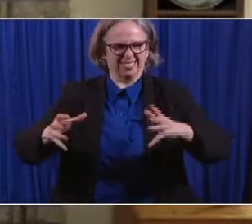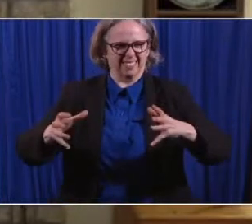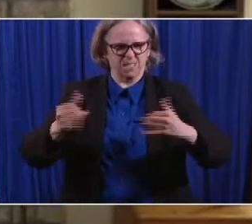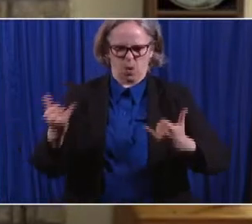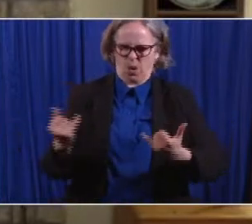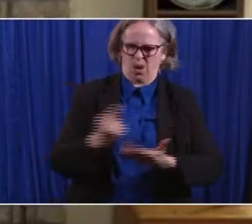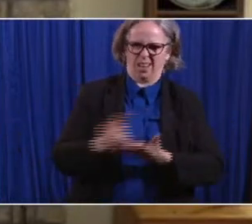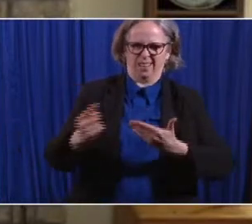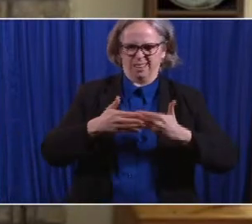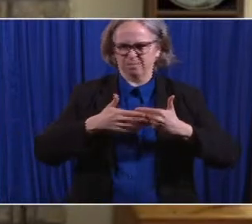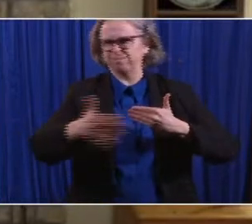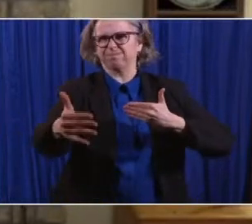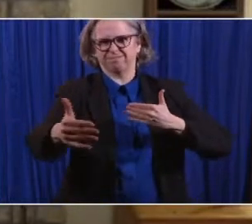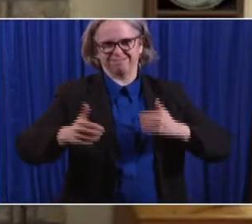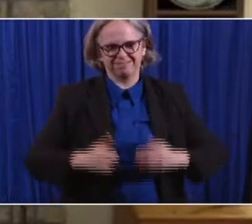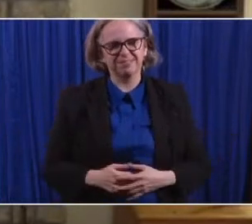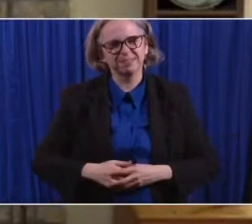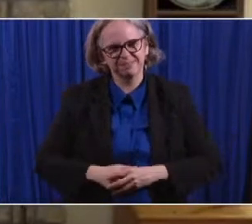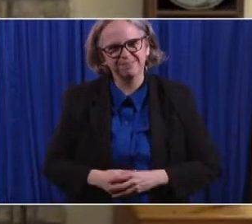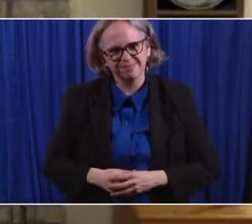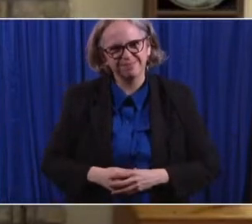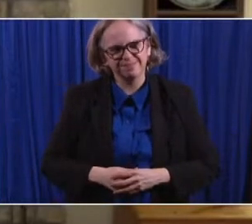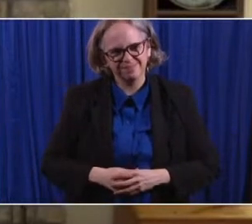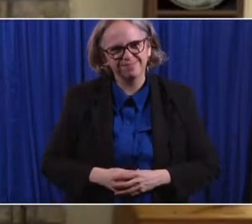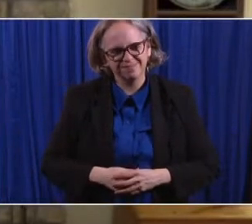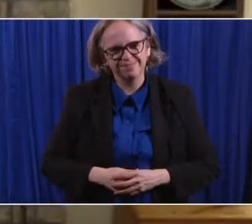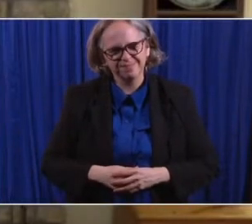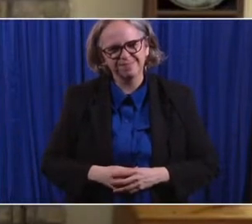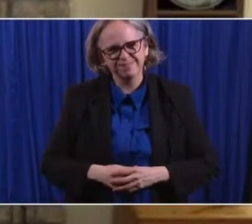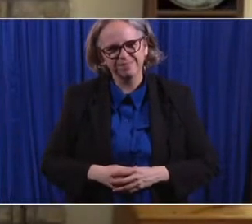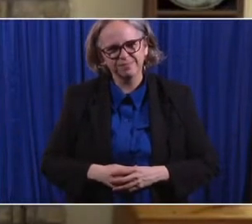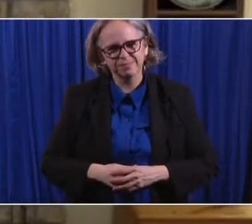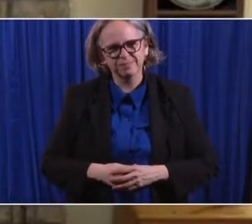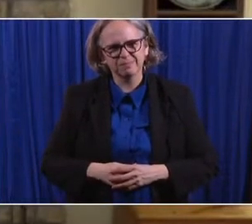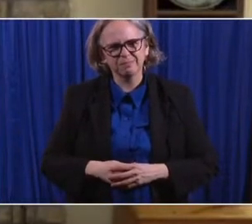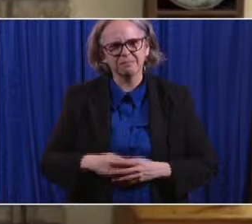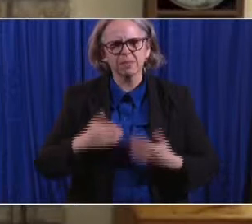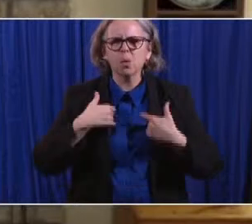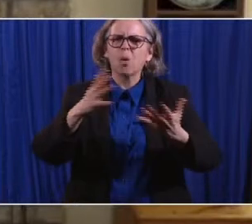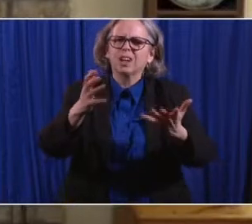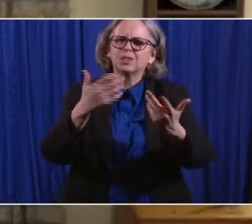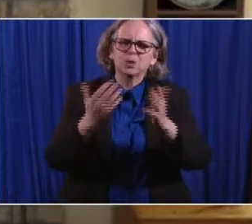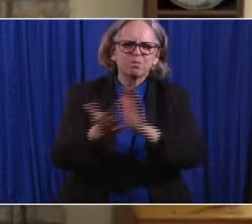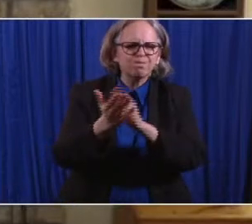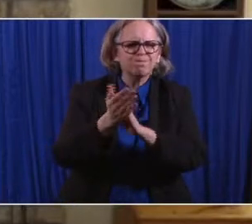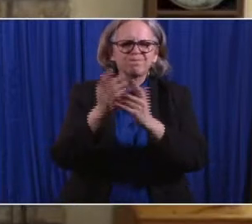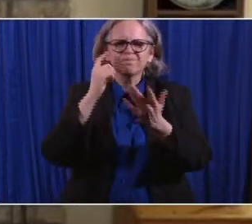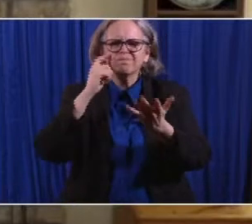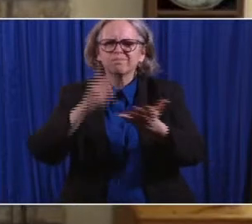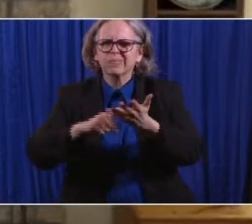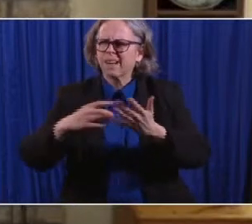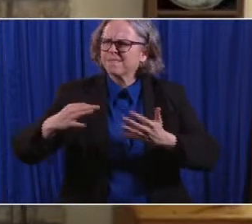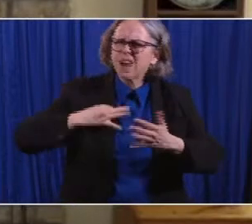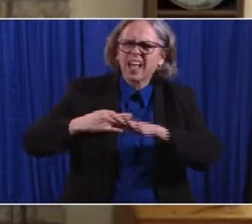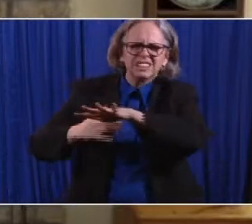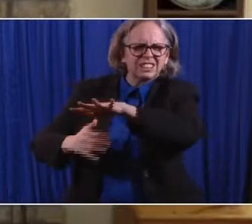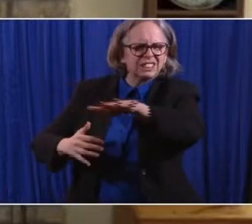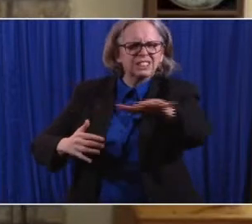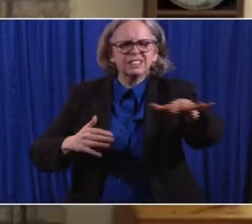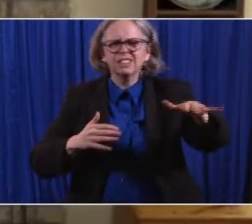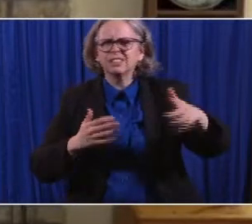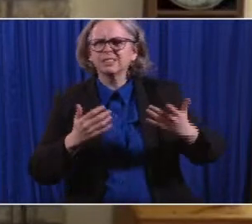I want to recognize all the volunteers out there. This morning, as I was talking to the different health